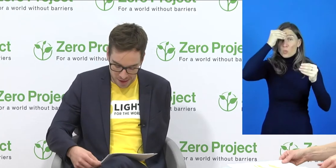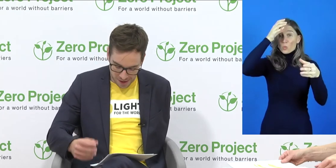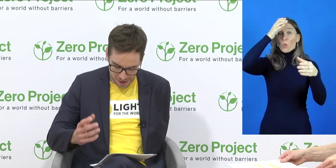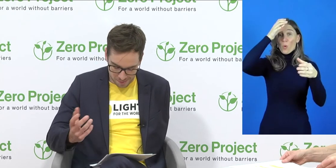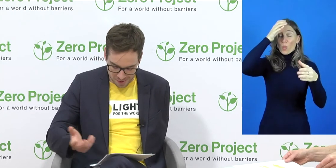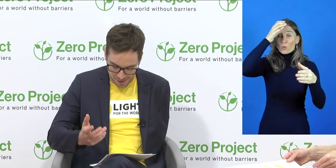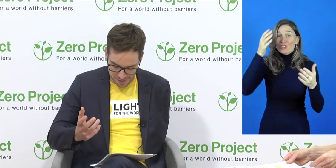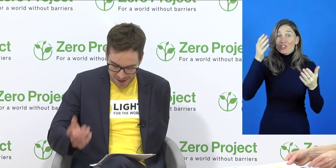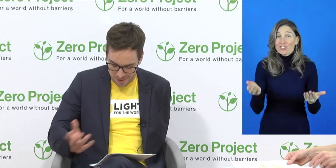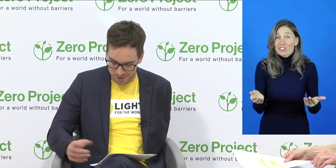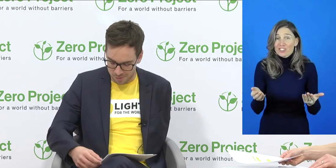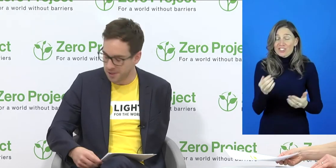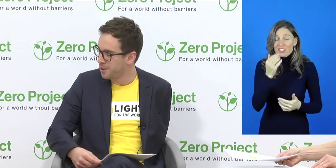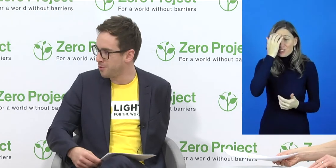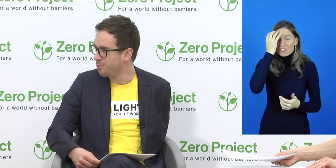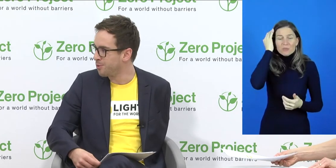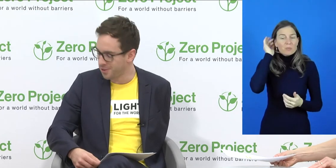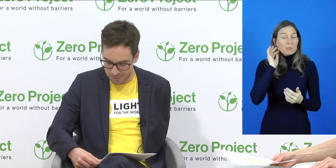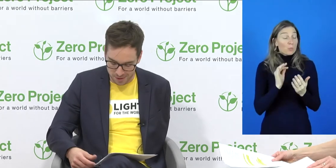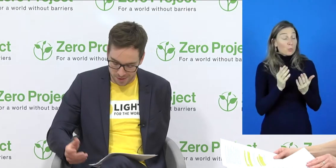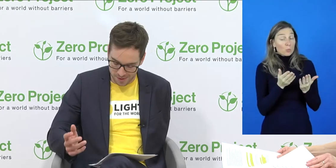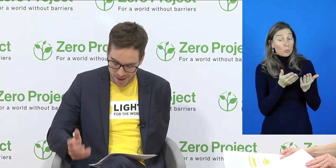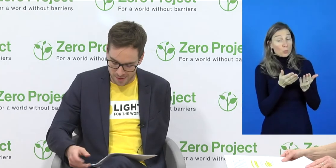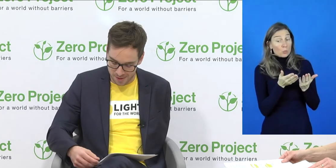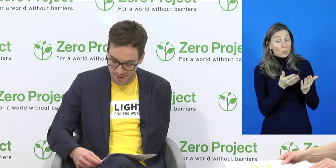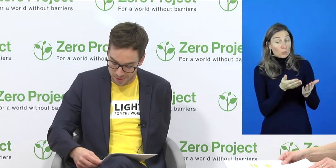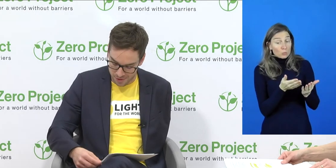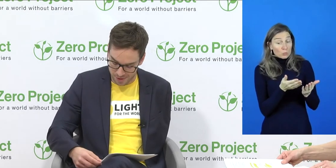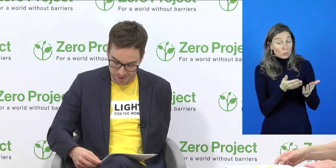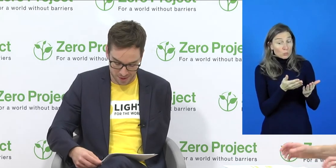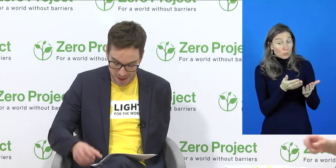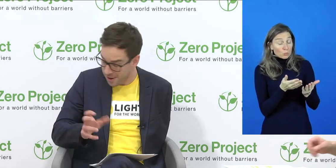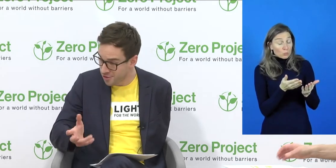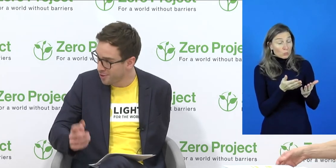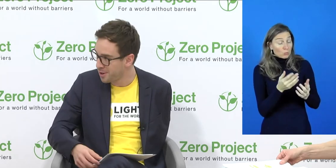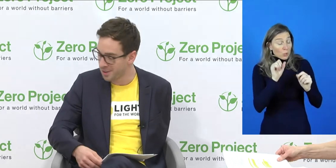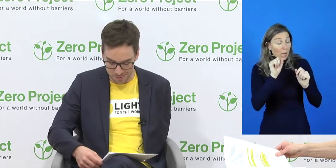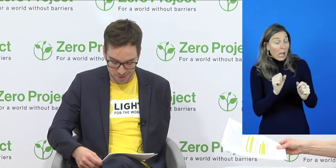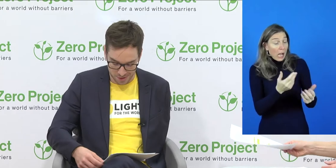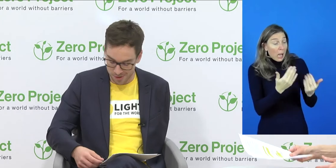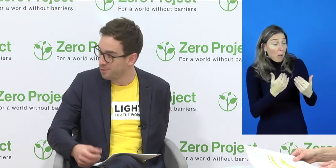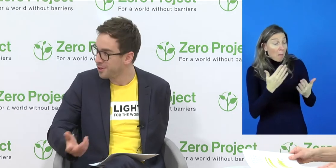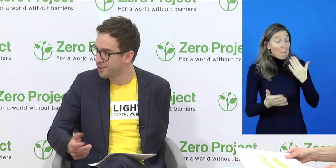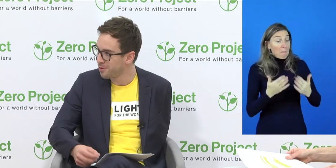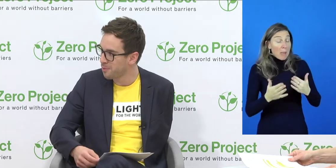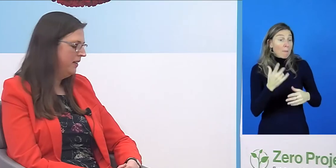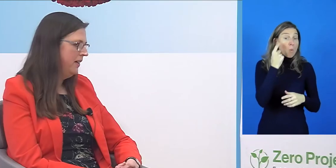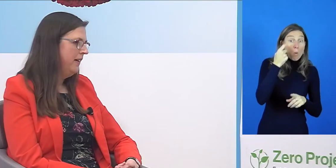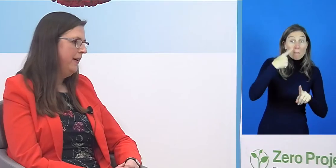good. Is there any reason to believe that women with disabilities have an advantageous edge when it comes to